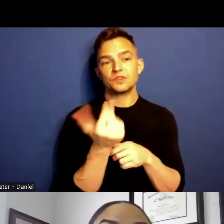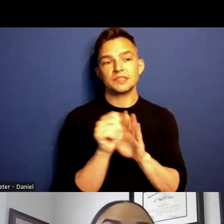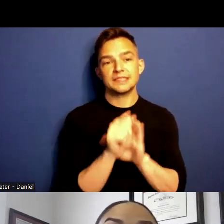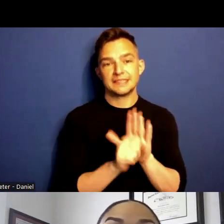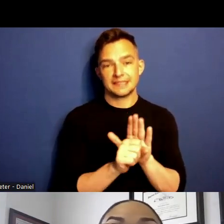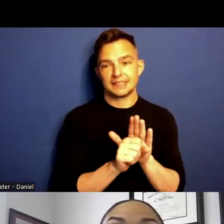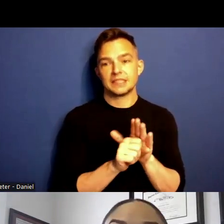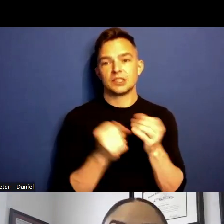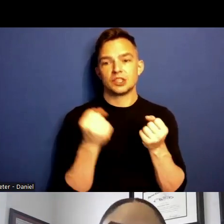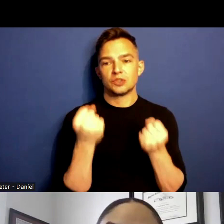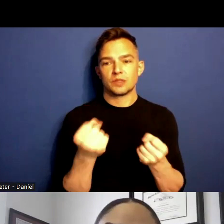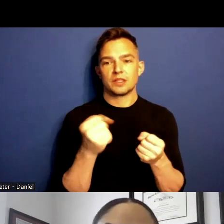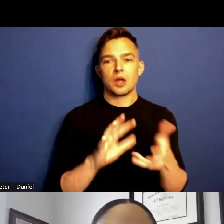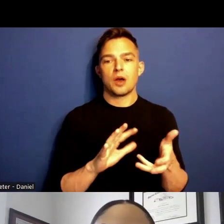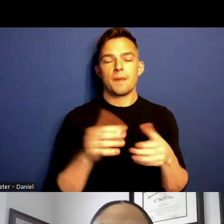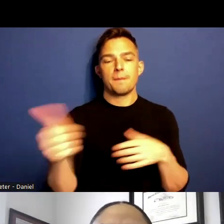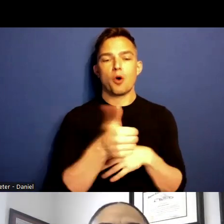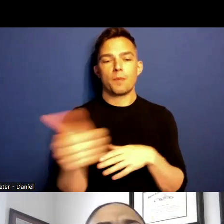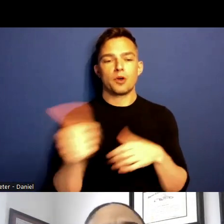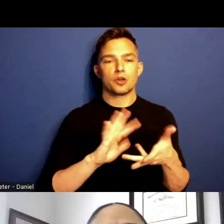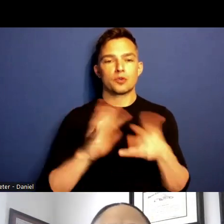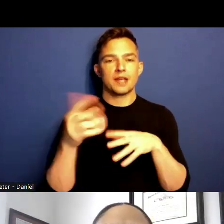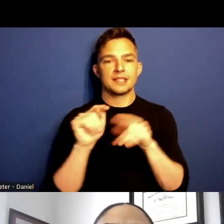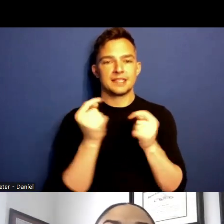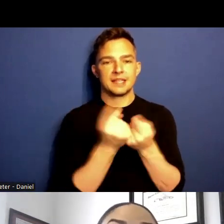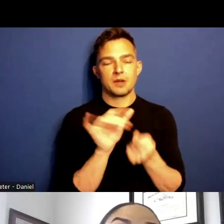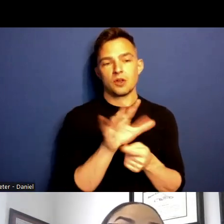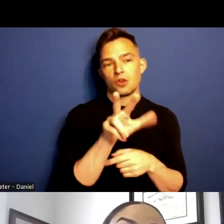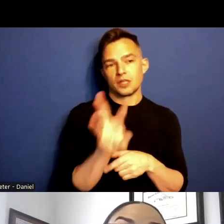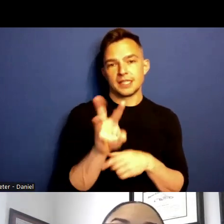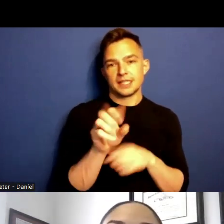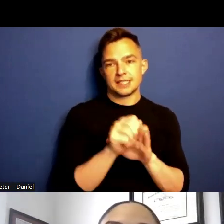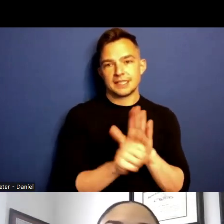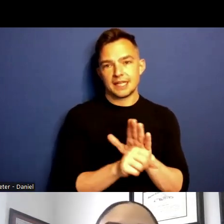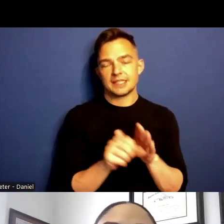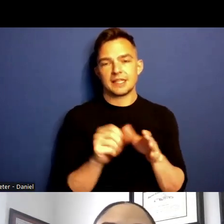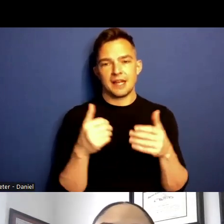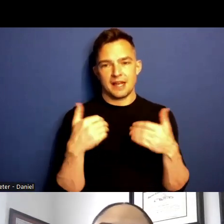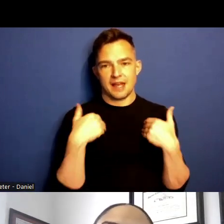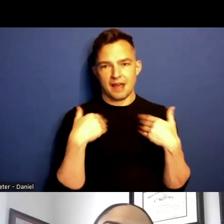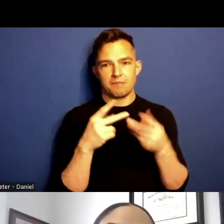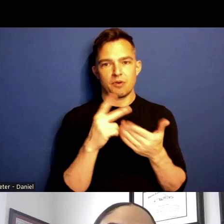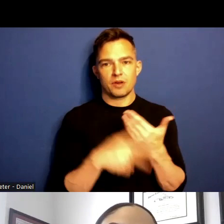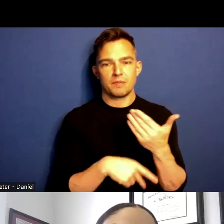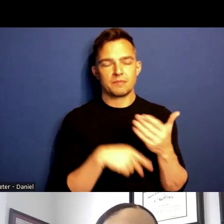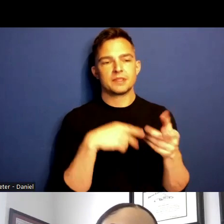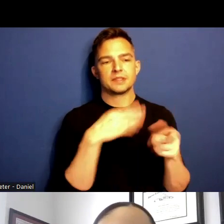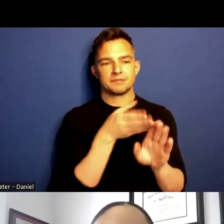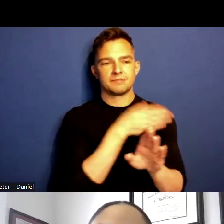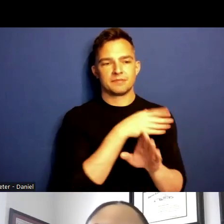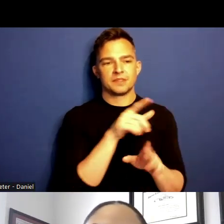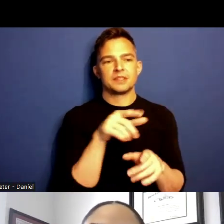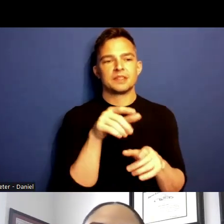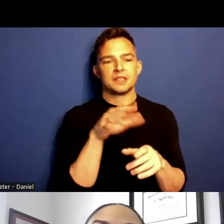have strengthened mobile crisis teams, and 36 states had existing programs prior to 2020. These numbers reflect changes